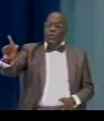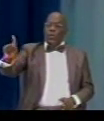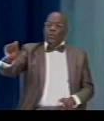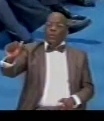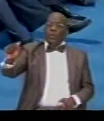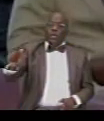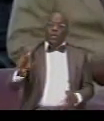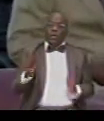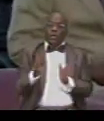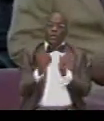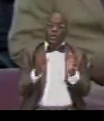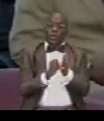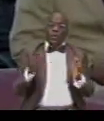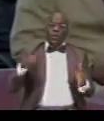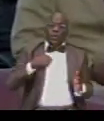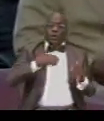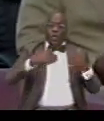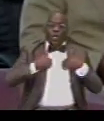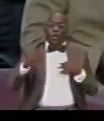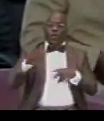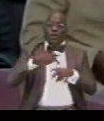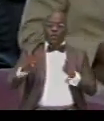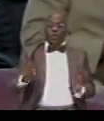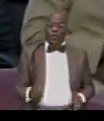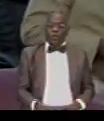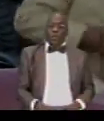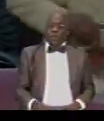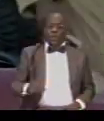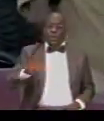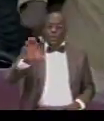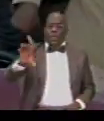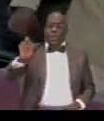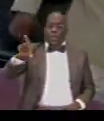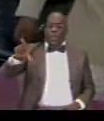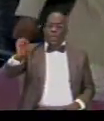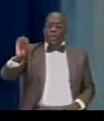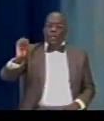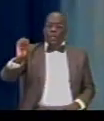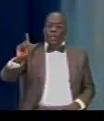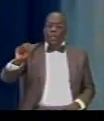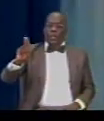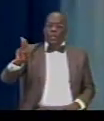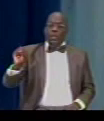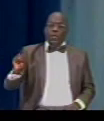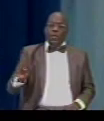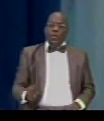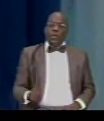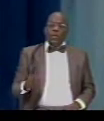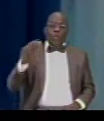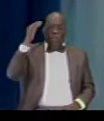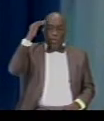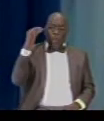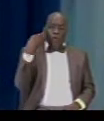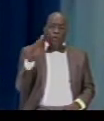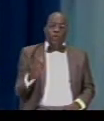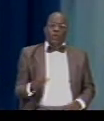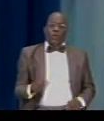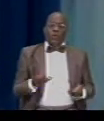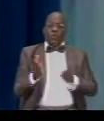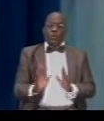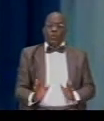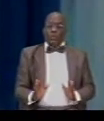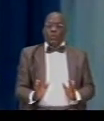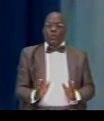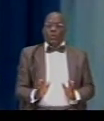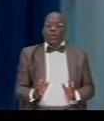We also have Professor Kletu Sabulime, Dean of Faculty, Physical Sciences, Abrosali University,